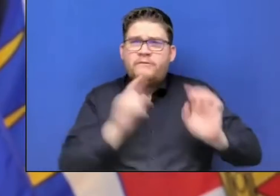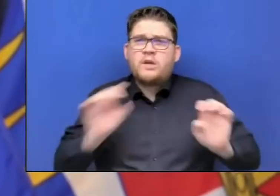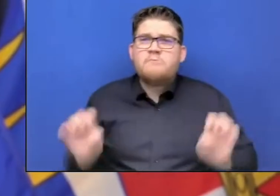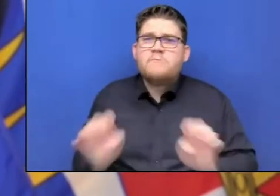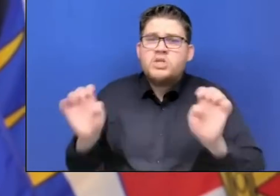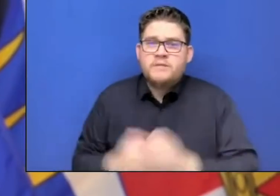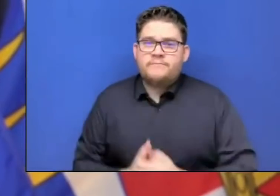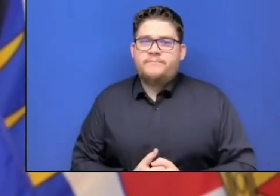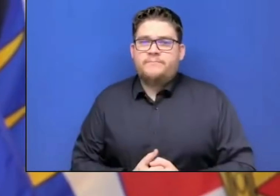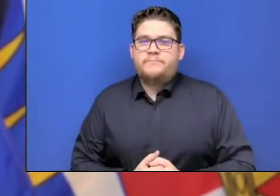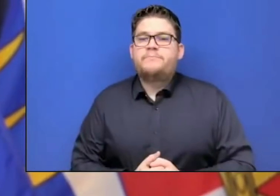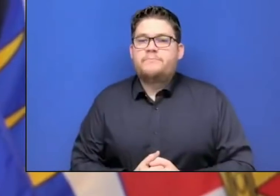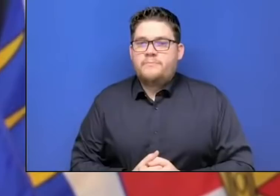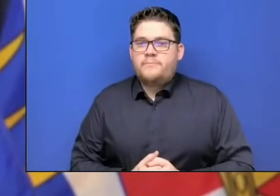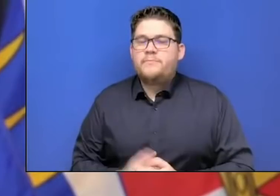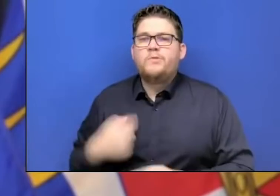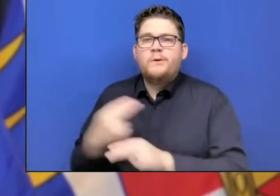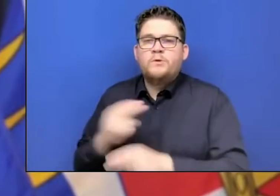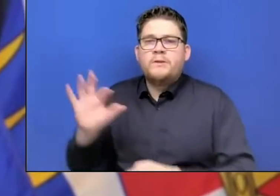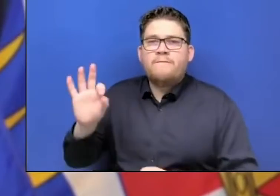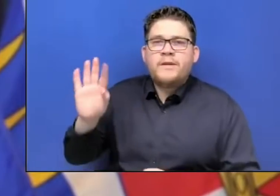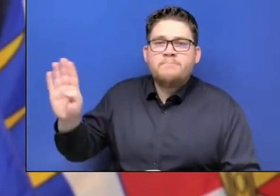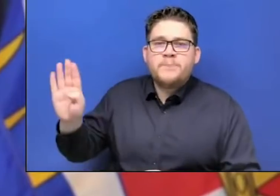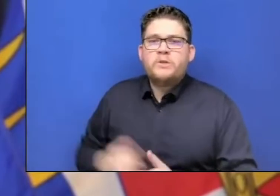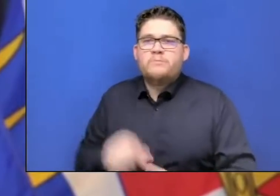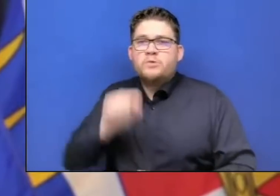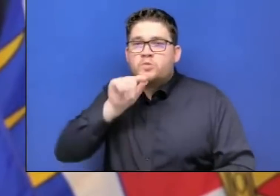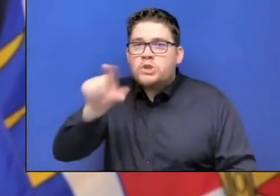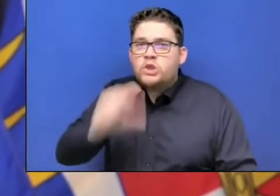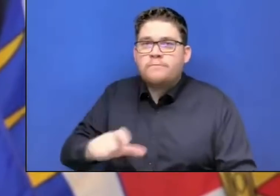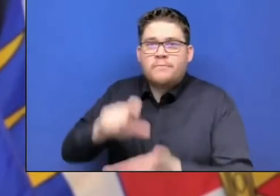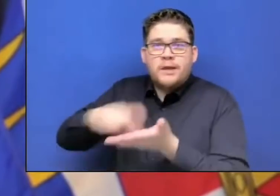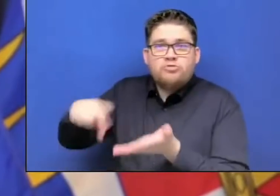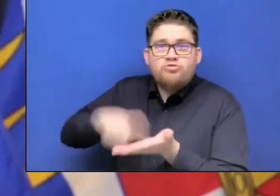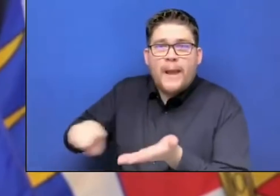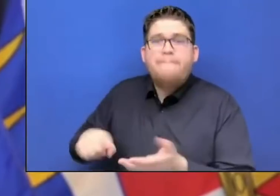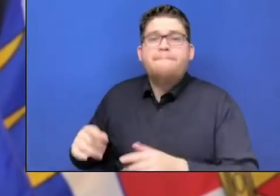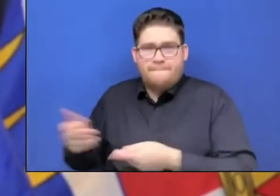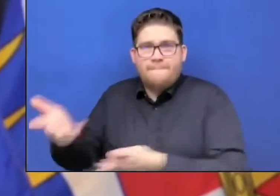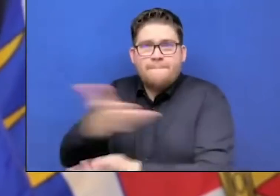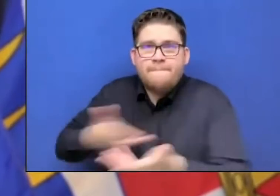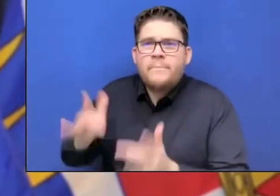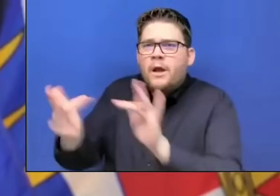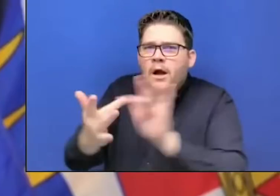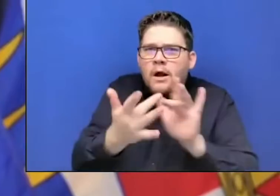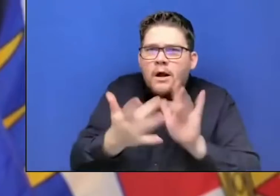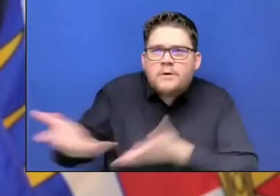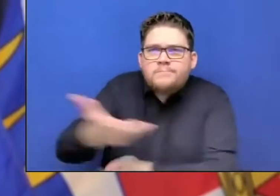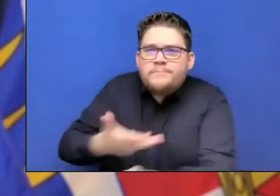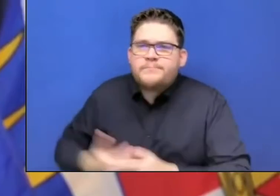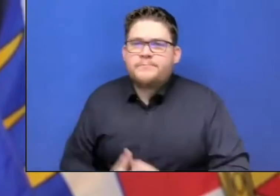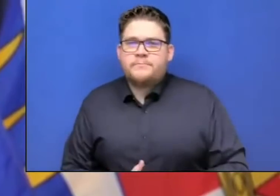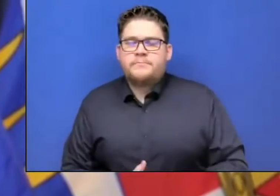people to contact us if anybody has fallen through the cracks. I feel confident that we've covered off